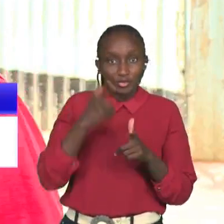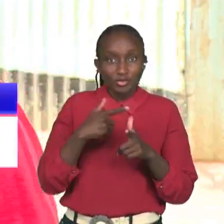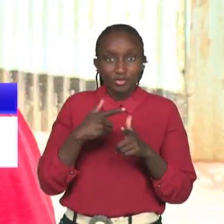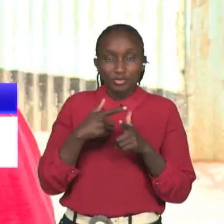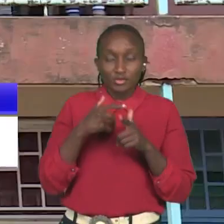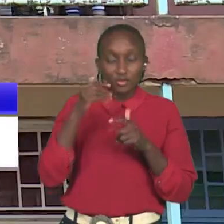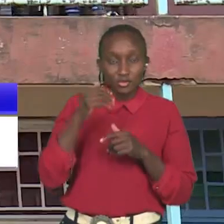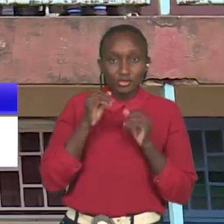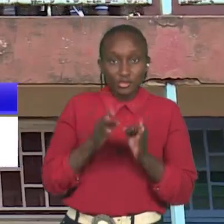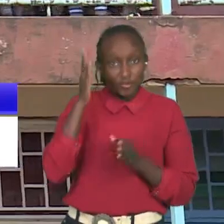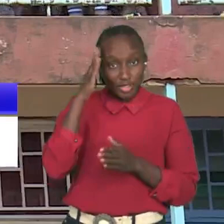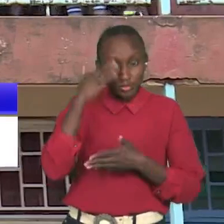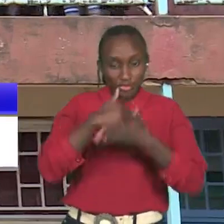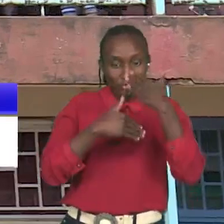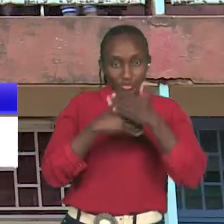school.